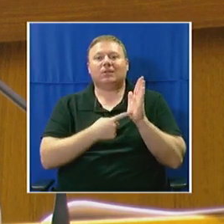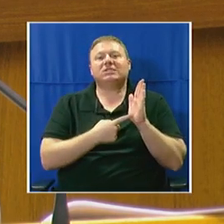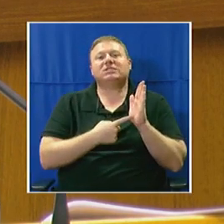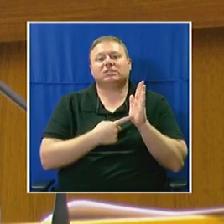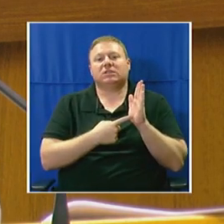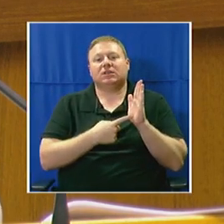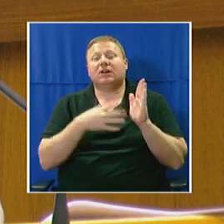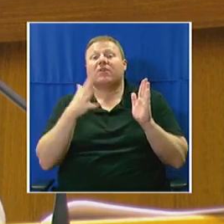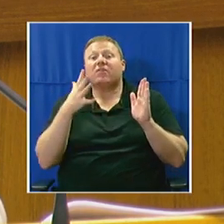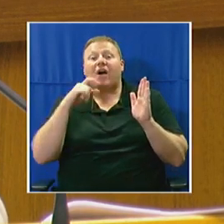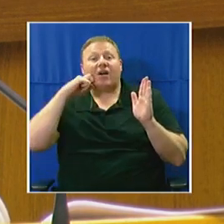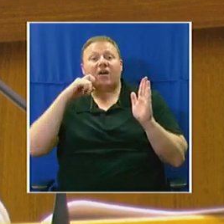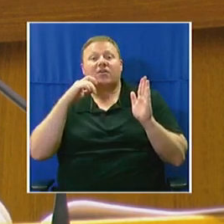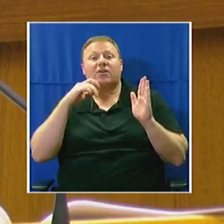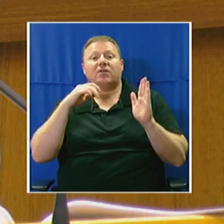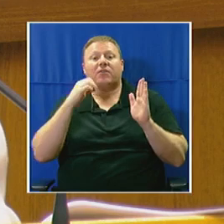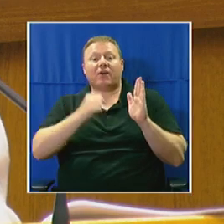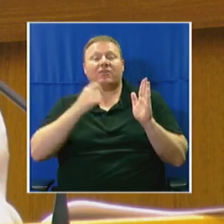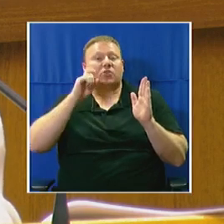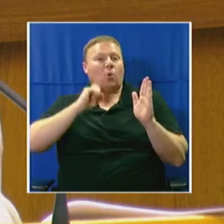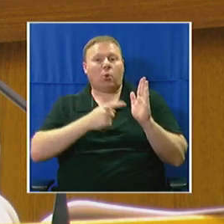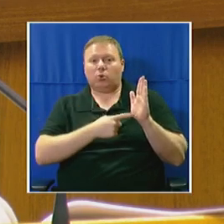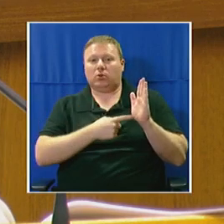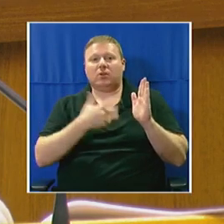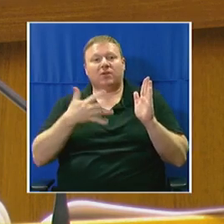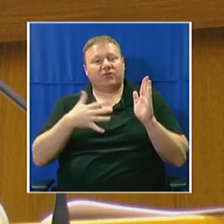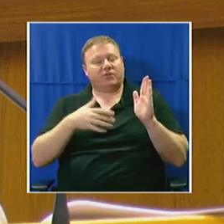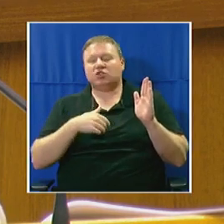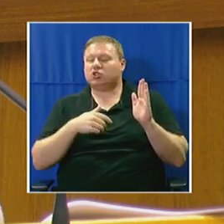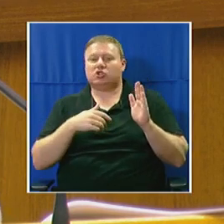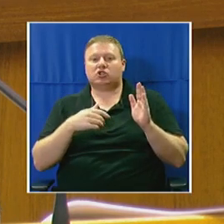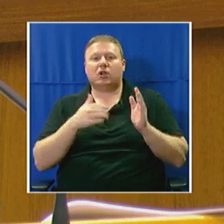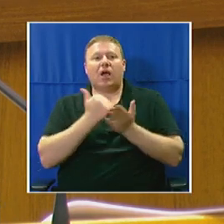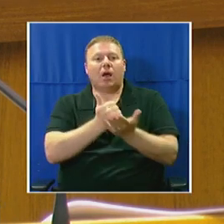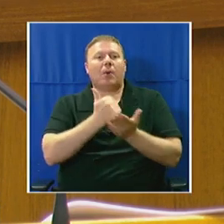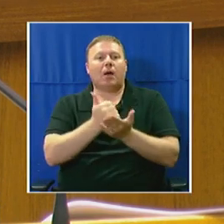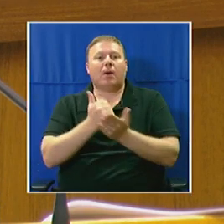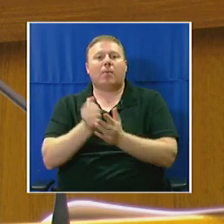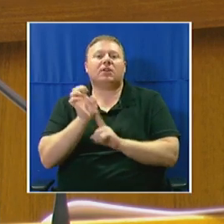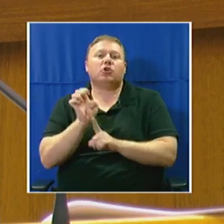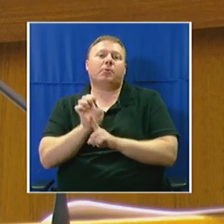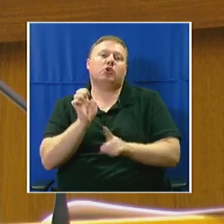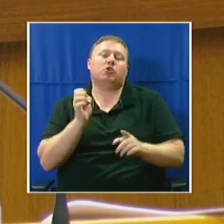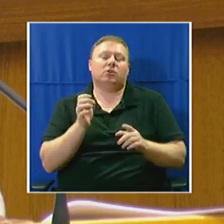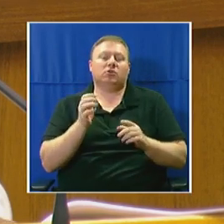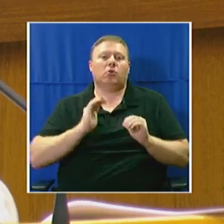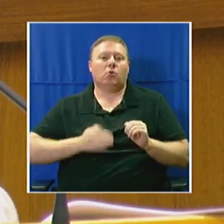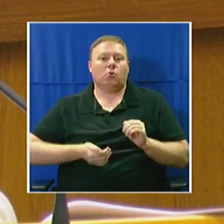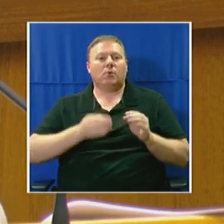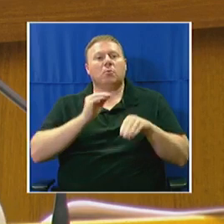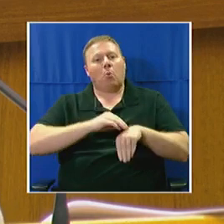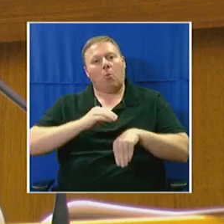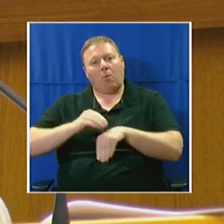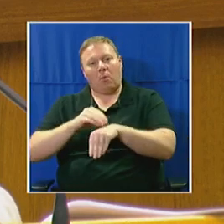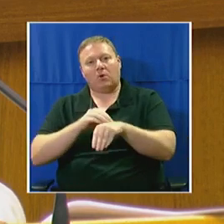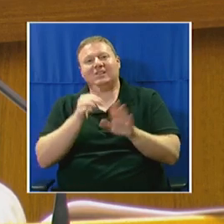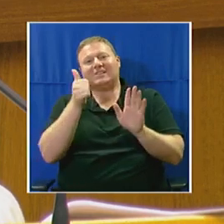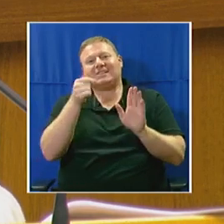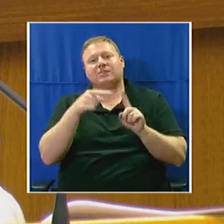already surpassed its 5year Target for women entrepreneurs it has approved the 6.7 billion